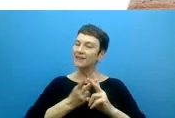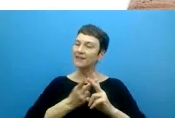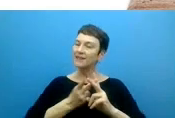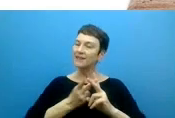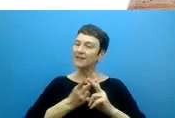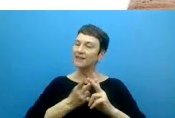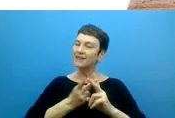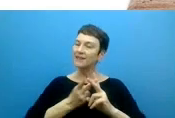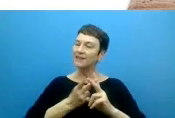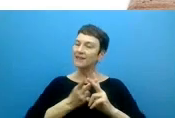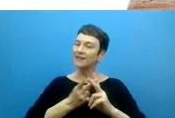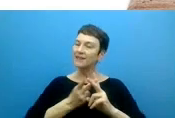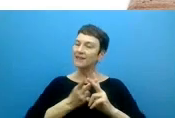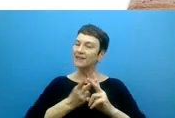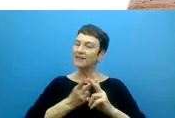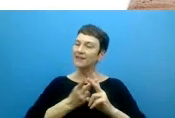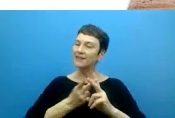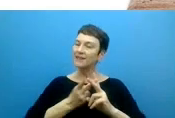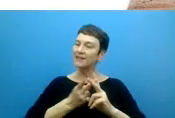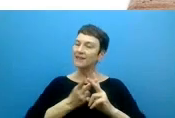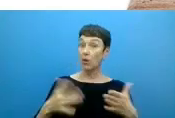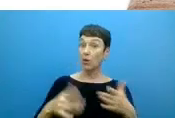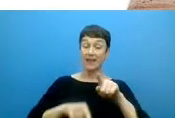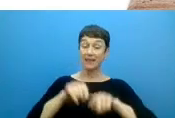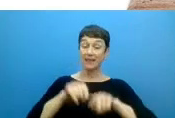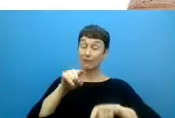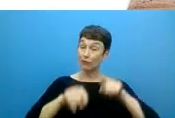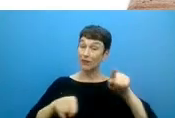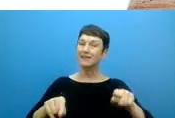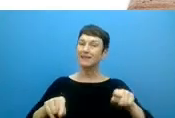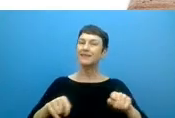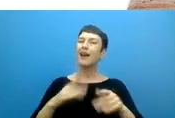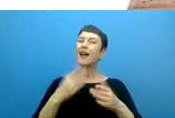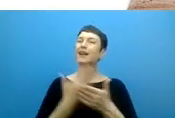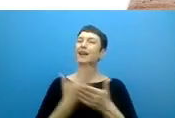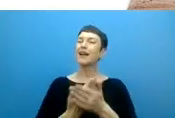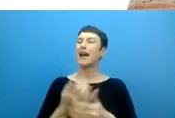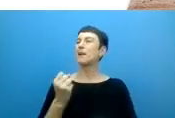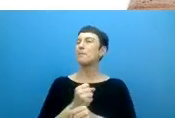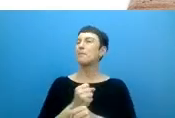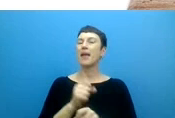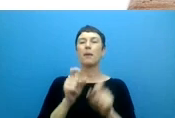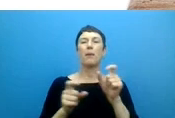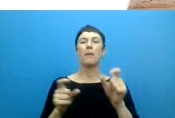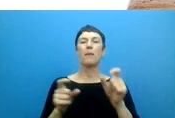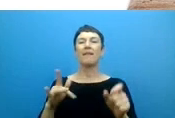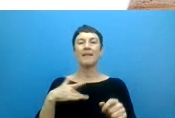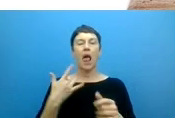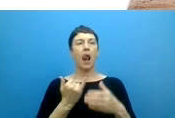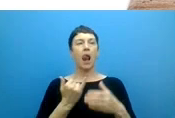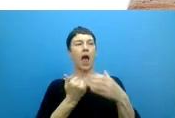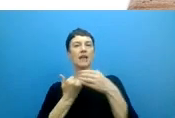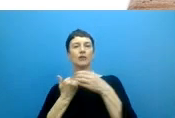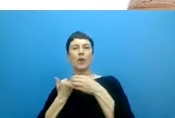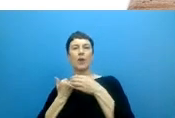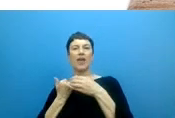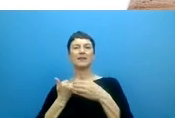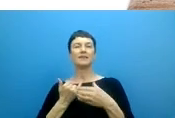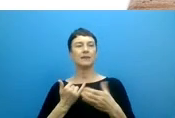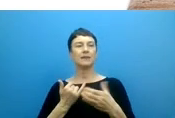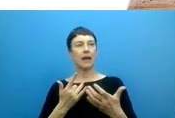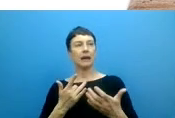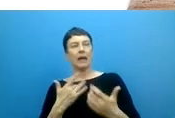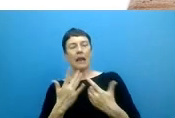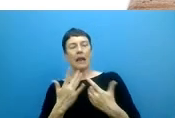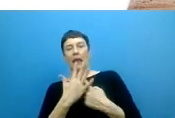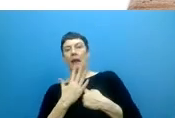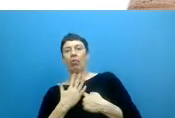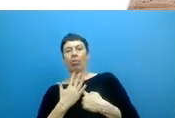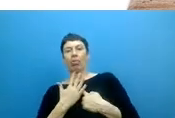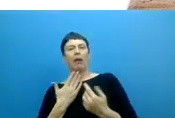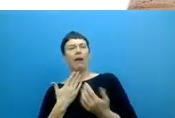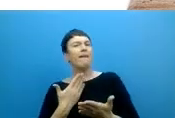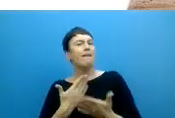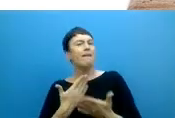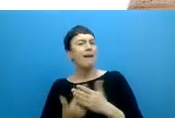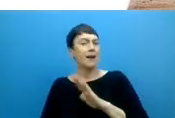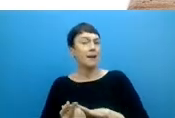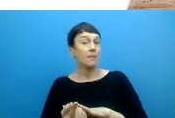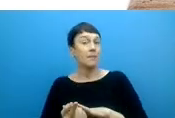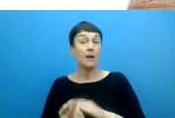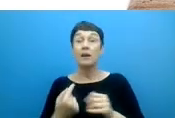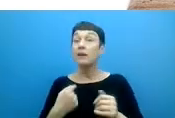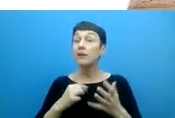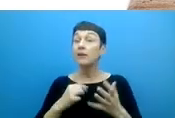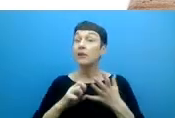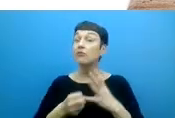well. Differences are isolating and can be intimidating, but I think through the different things that I've listed, what we're trying to do is we're trying to